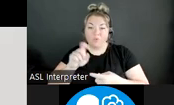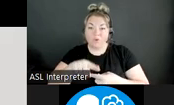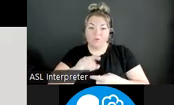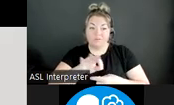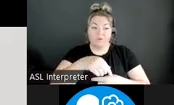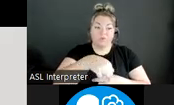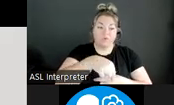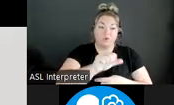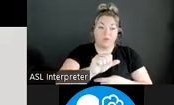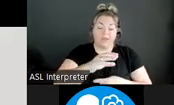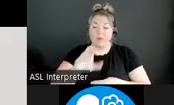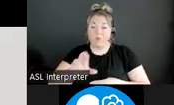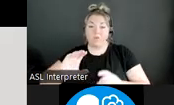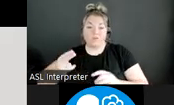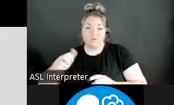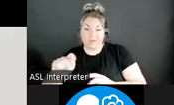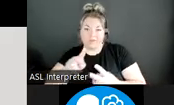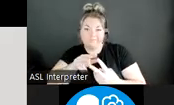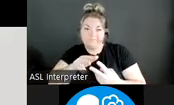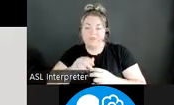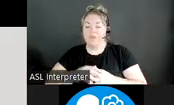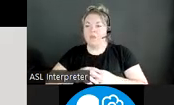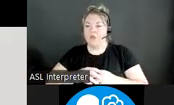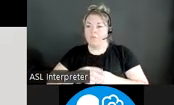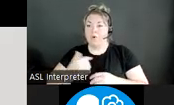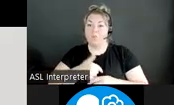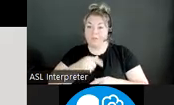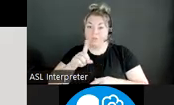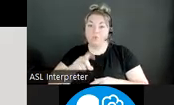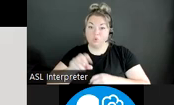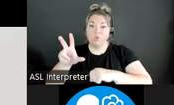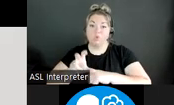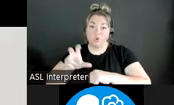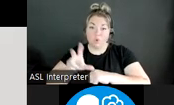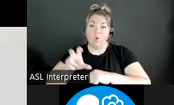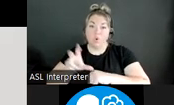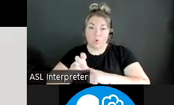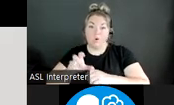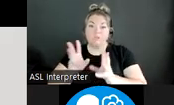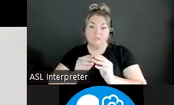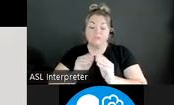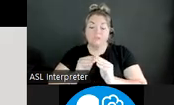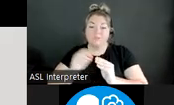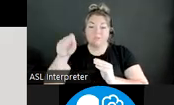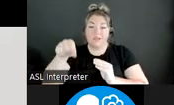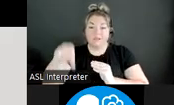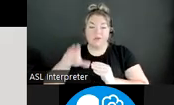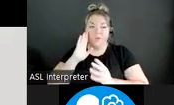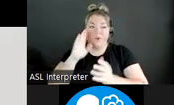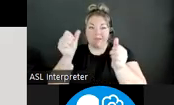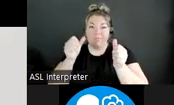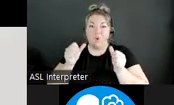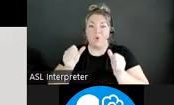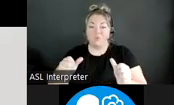Q&A or through the chat. We do record these sessions. They are posted